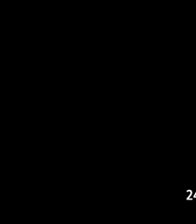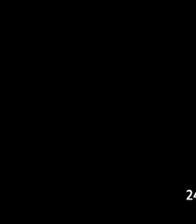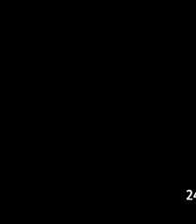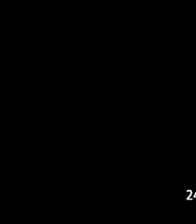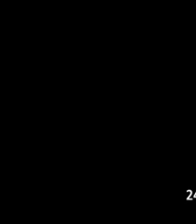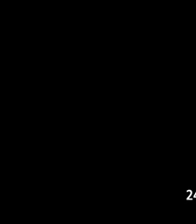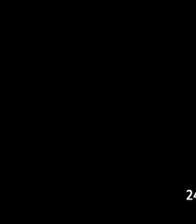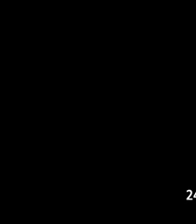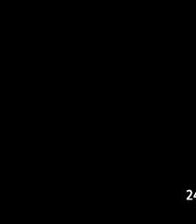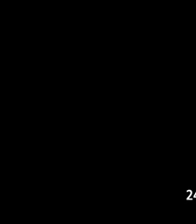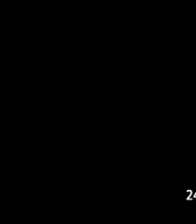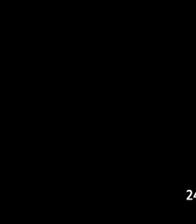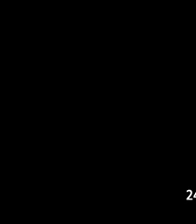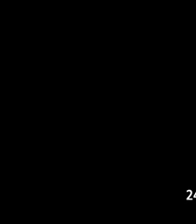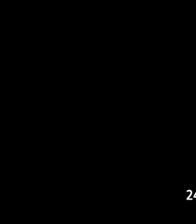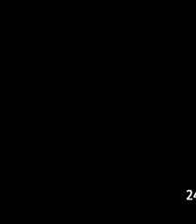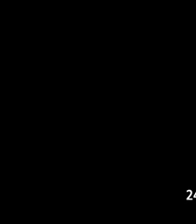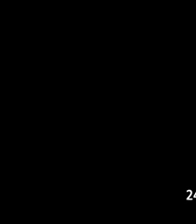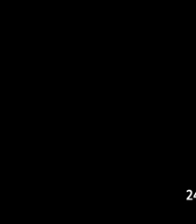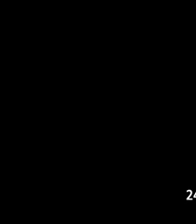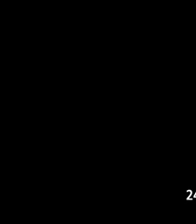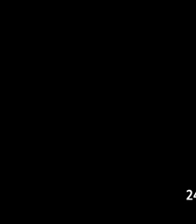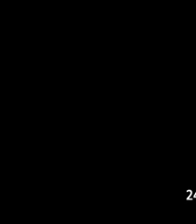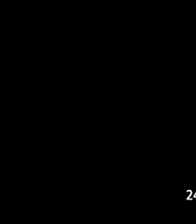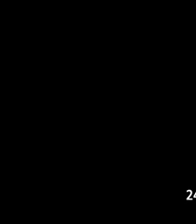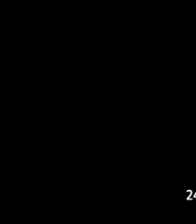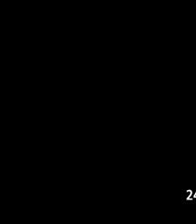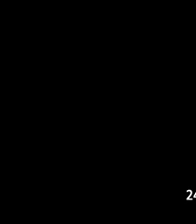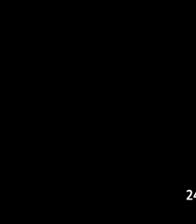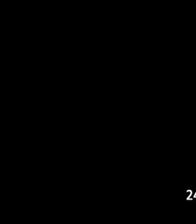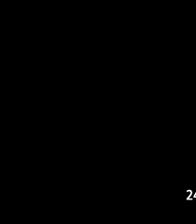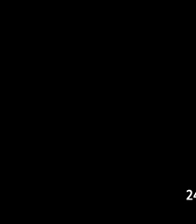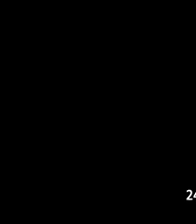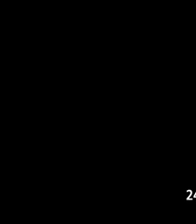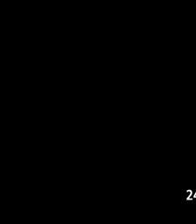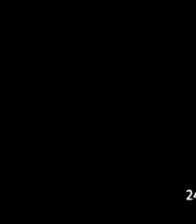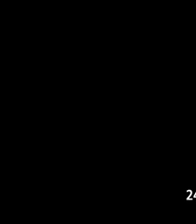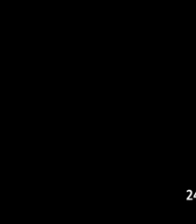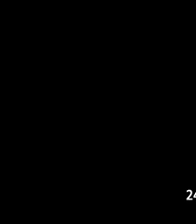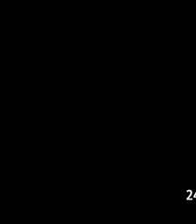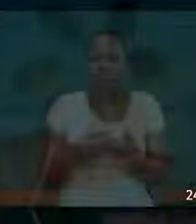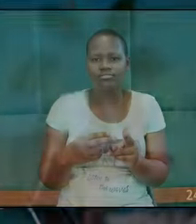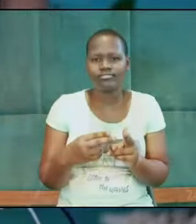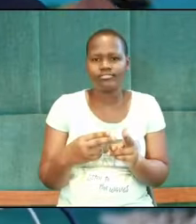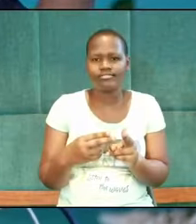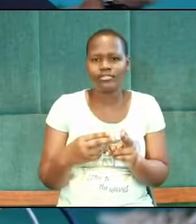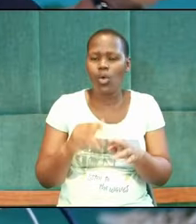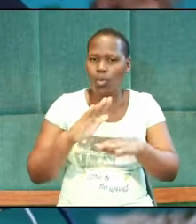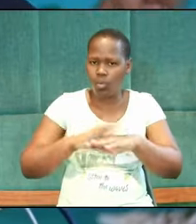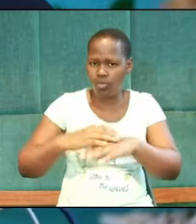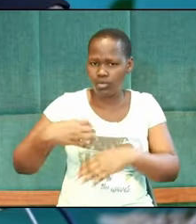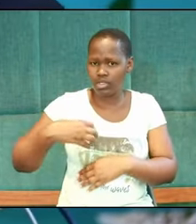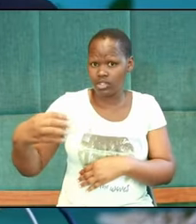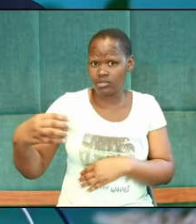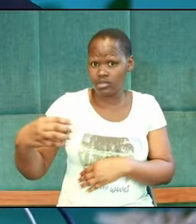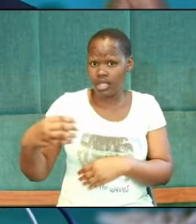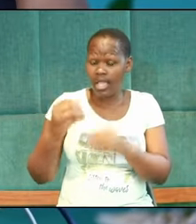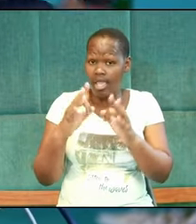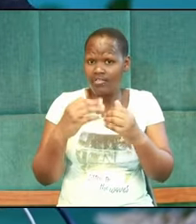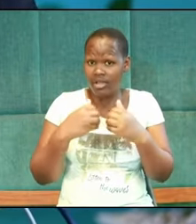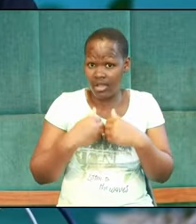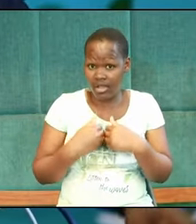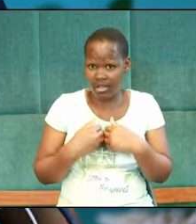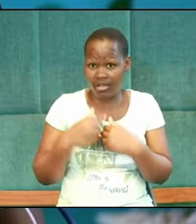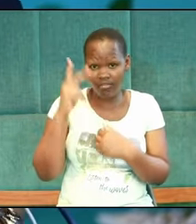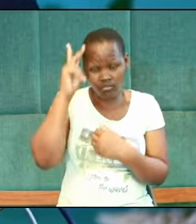precious, meaning rare, uncommon, pleasant riches. Whenever there is knowledge